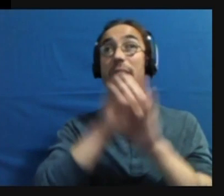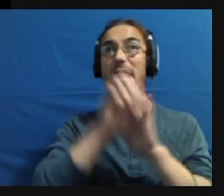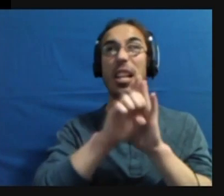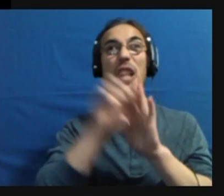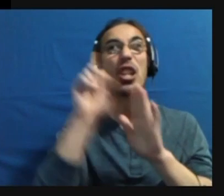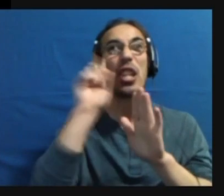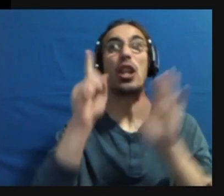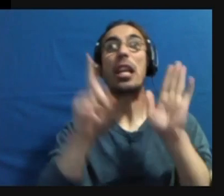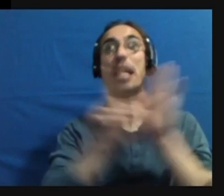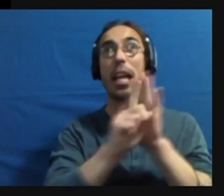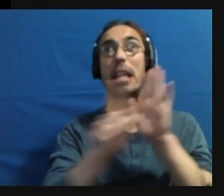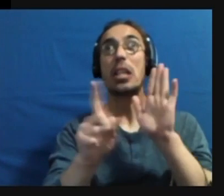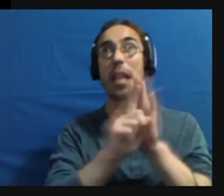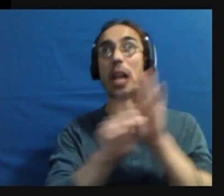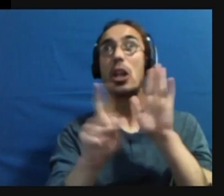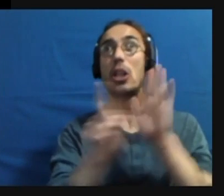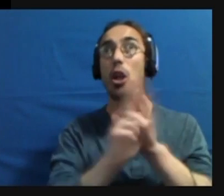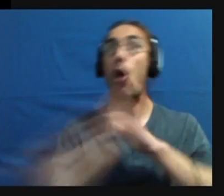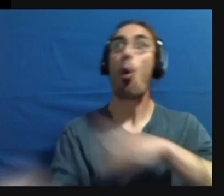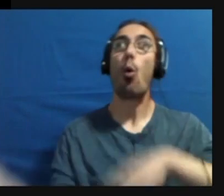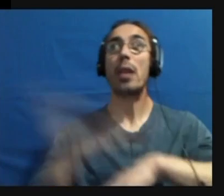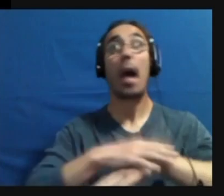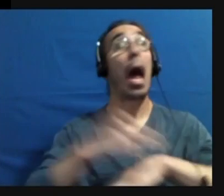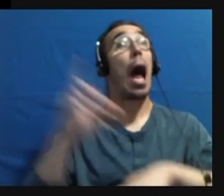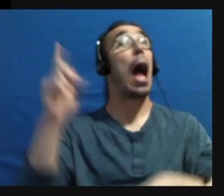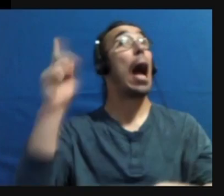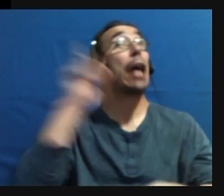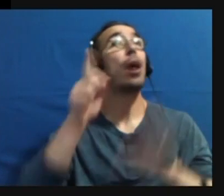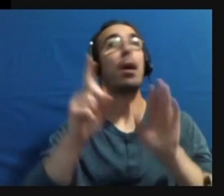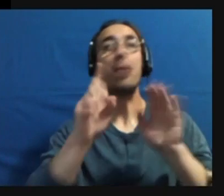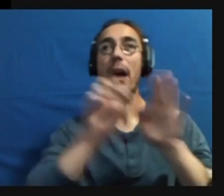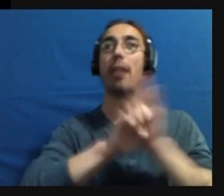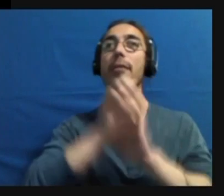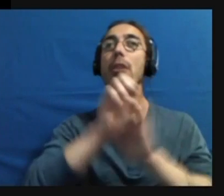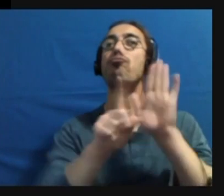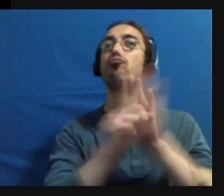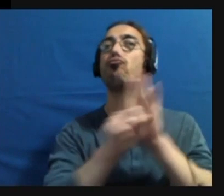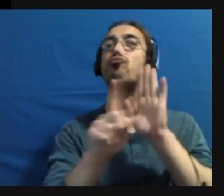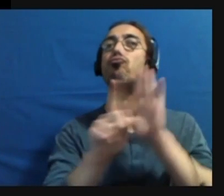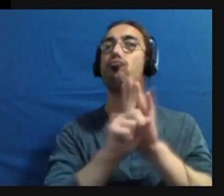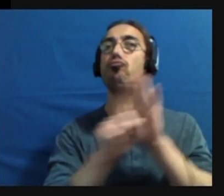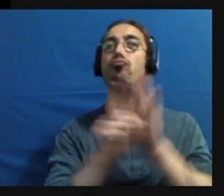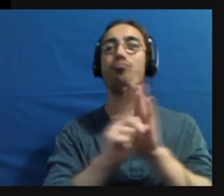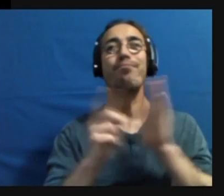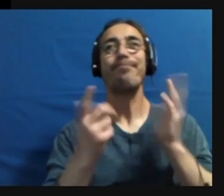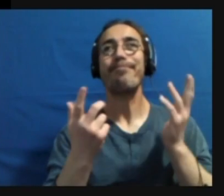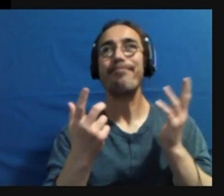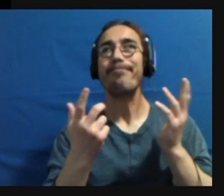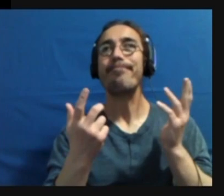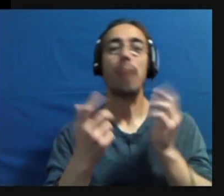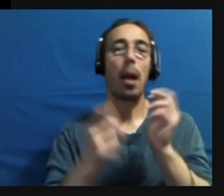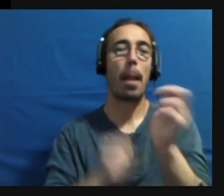dings all day long. And I hear it, even though my office moved down the hall and I no longer